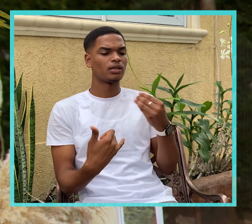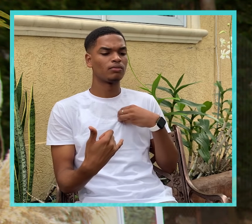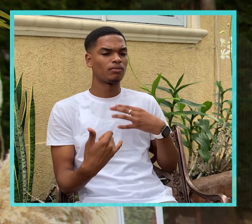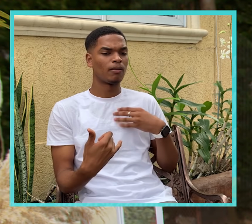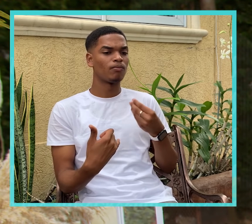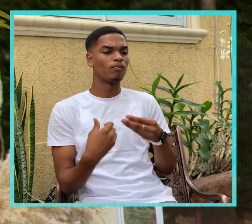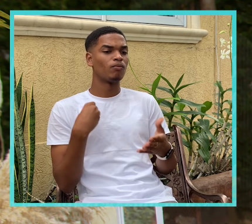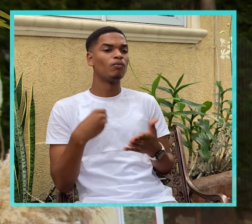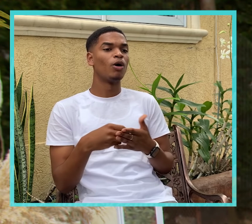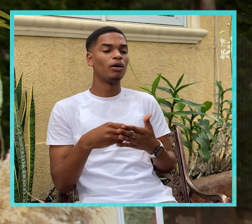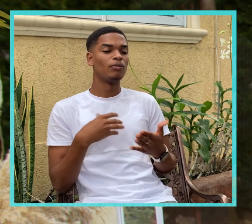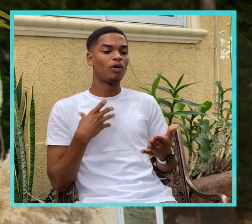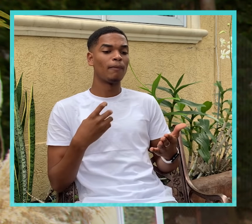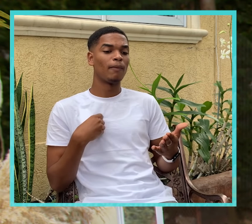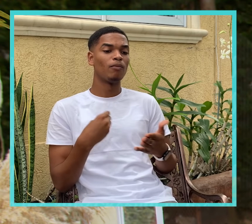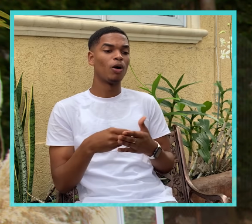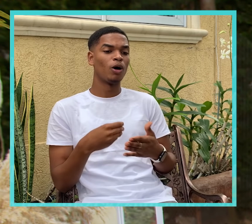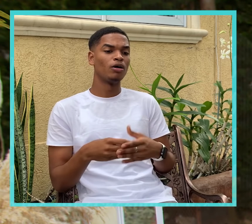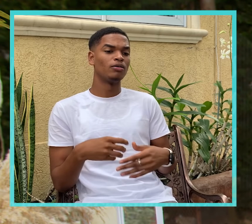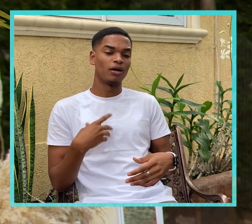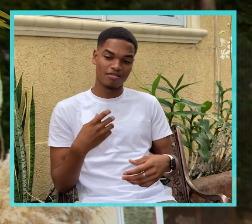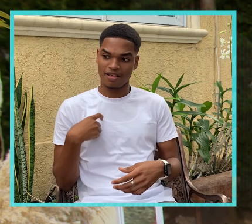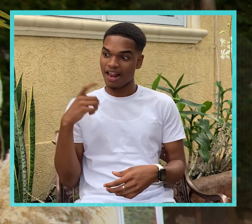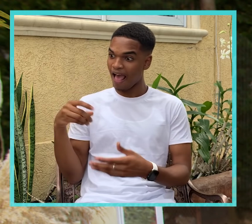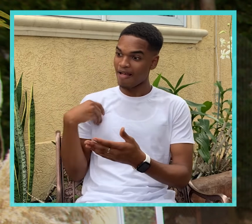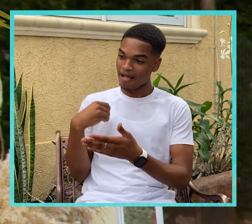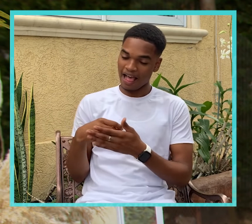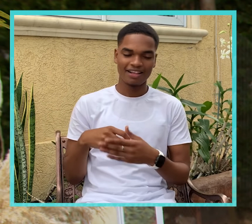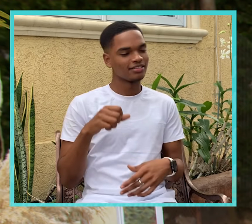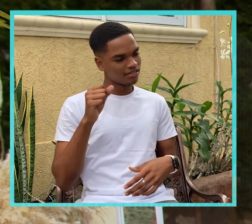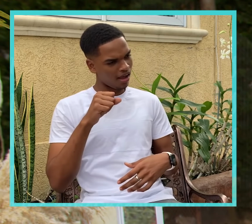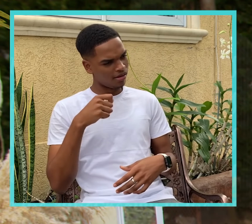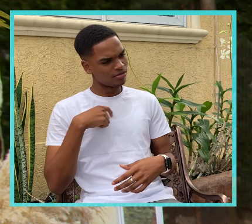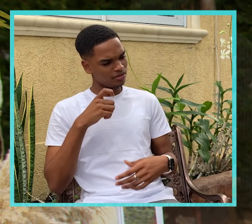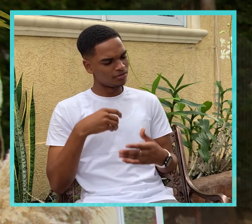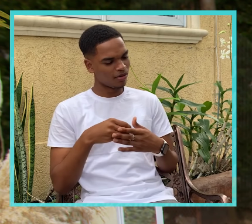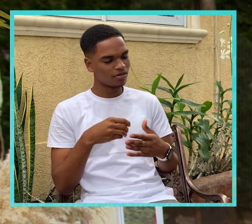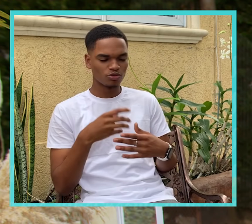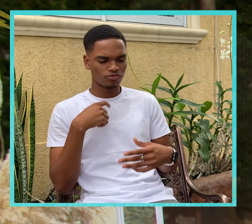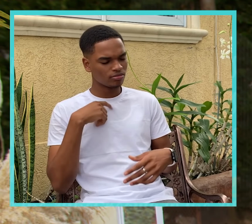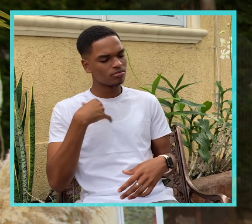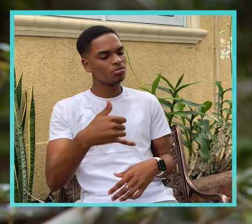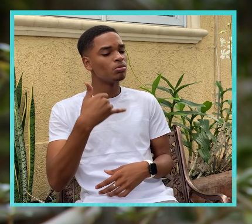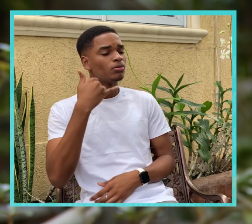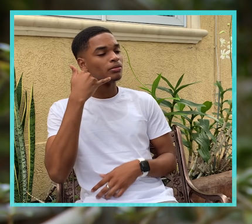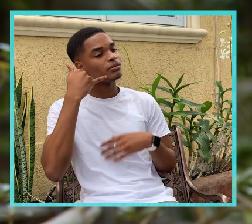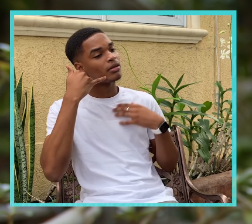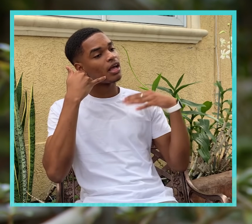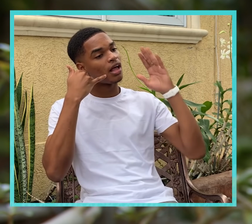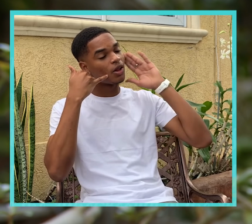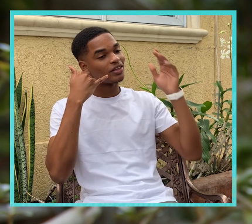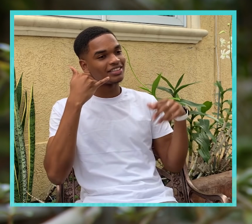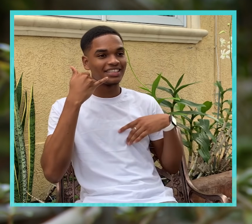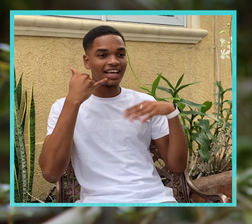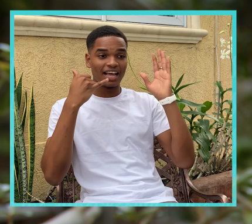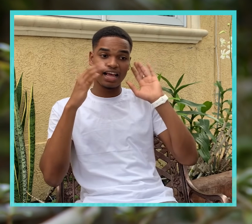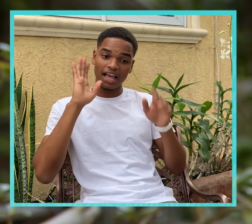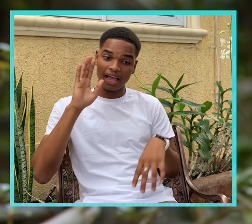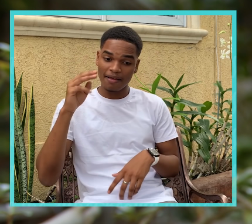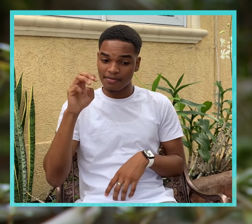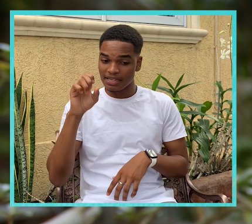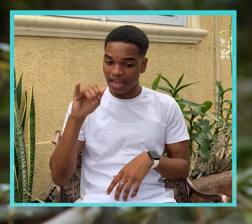have my money, you know? So I picked up and I'm hello? This is Ms. Akin, how are you?